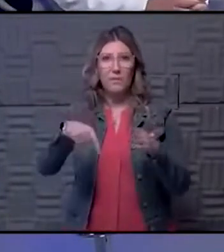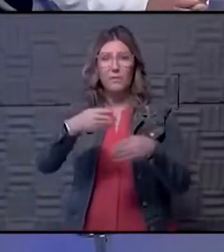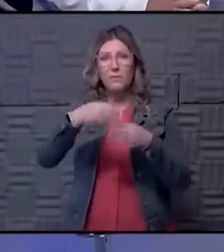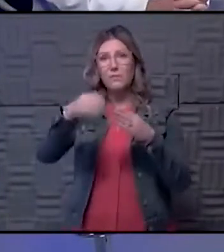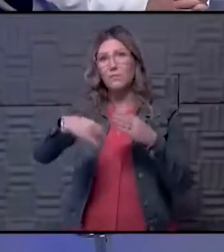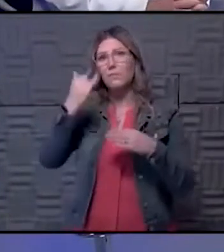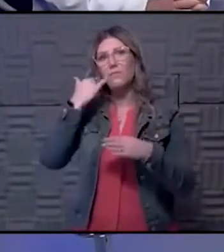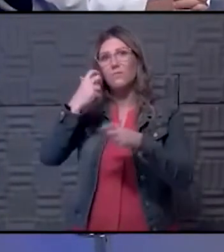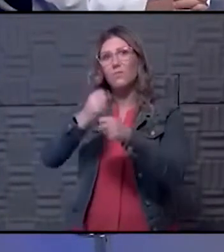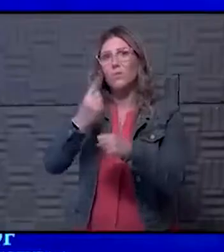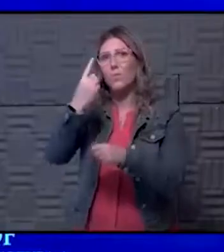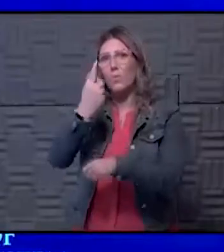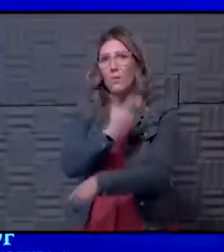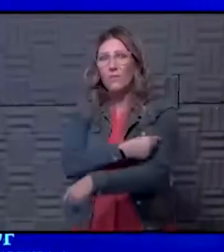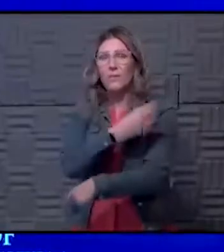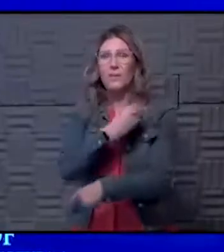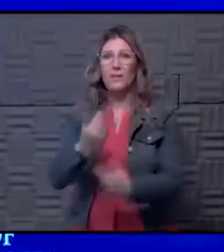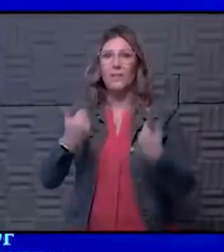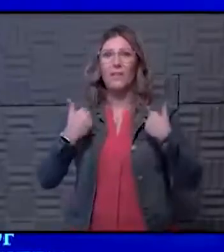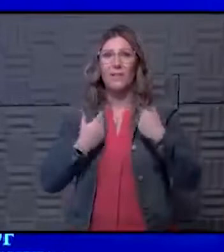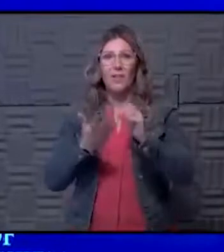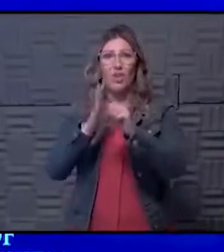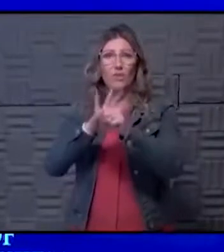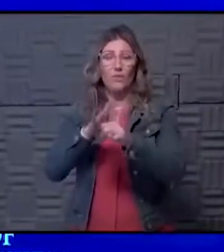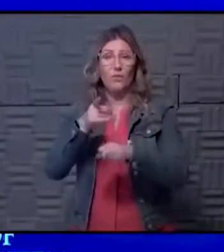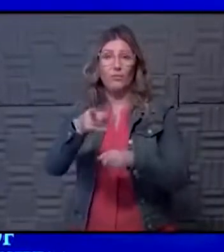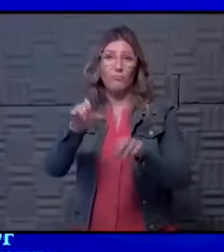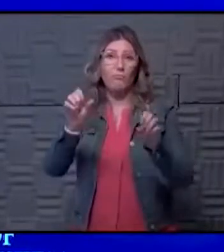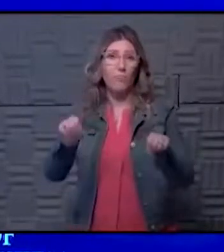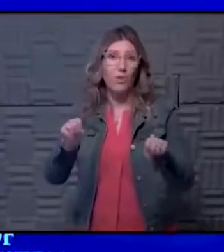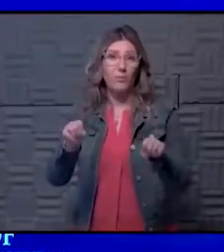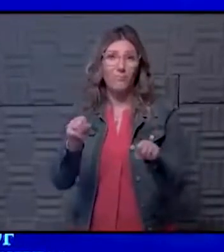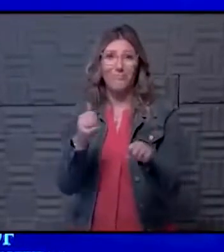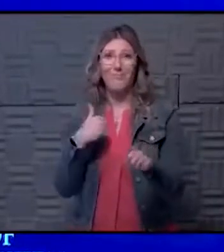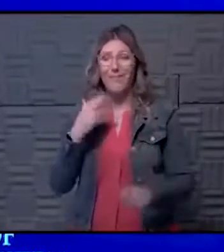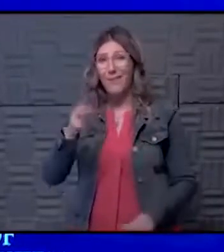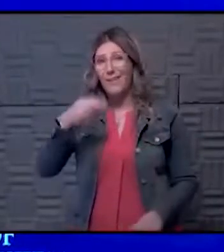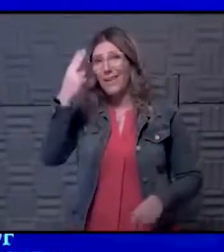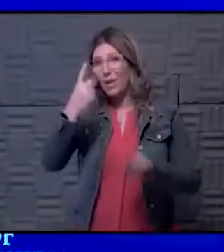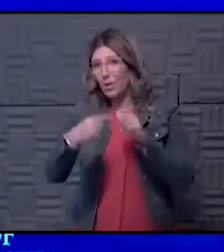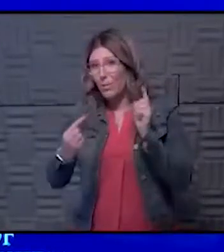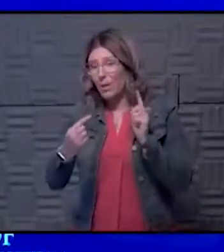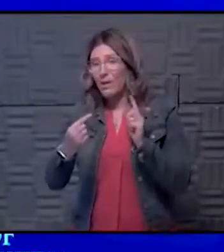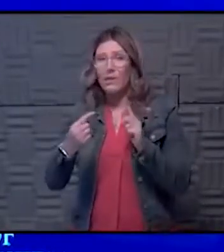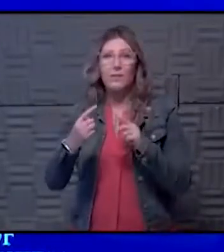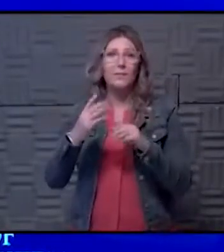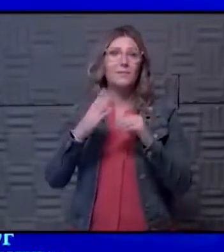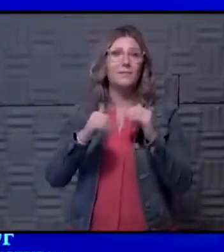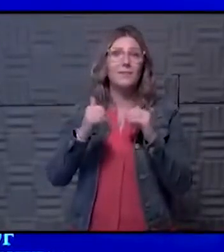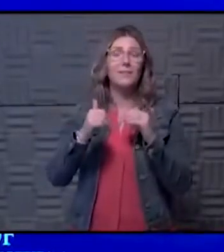one vaccine and you've had COVID, you seem to have higher antibodies than people who just